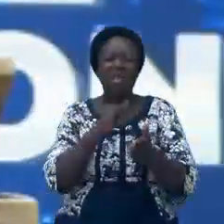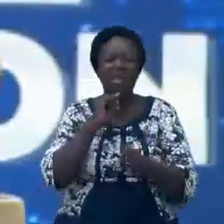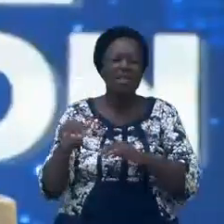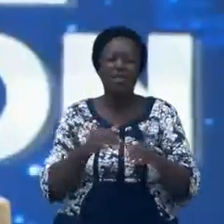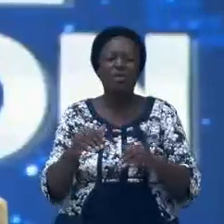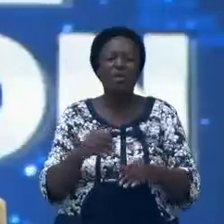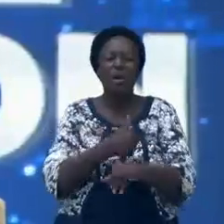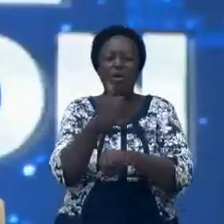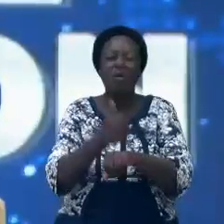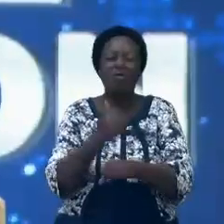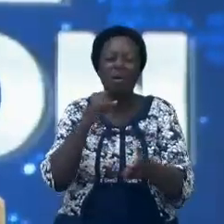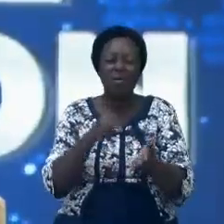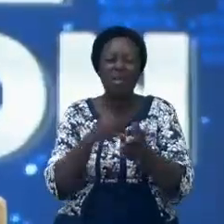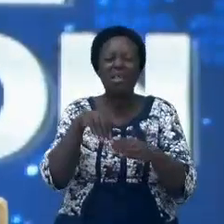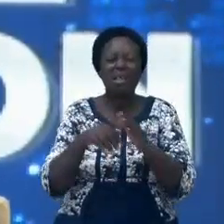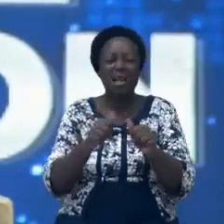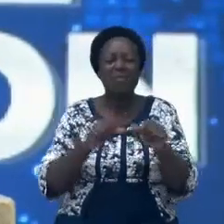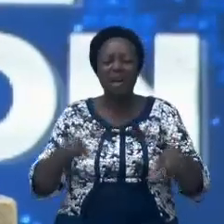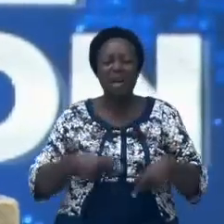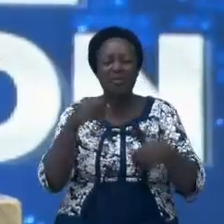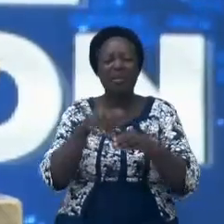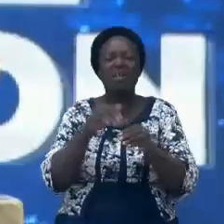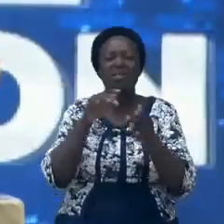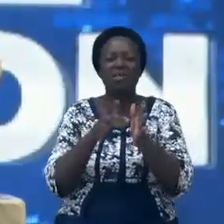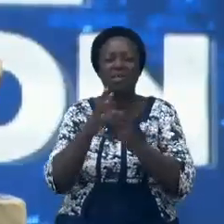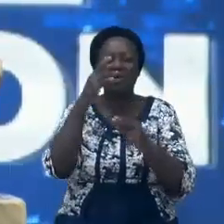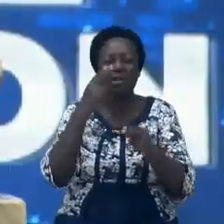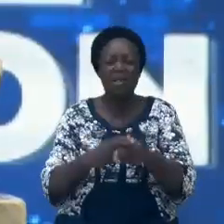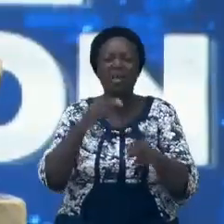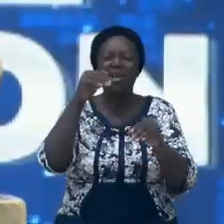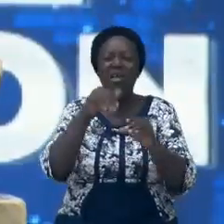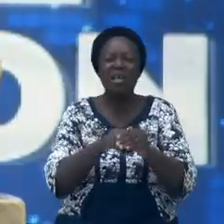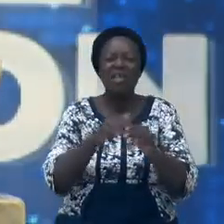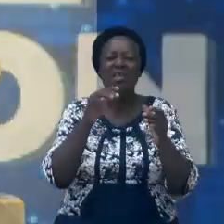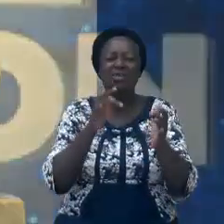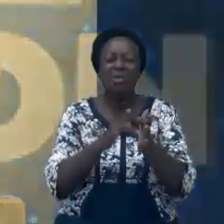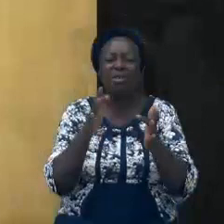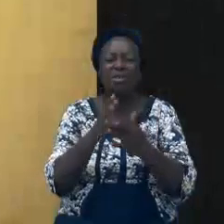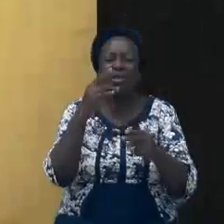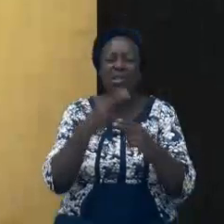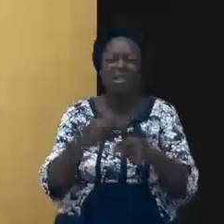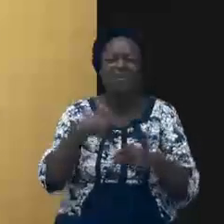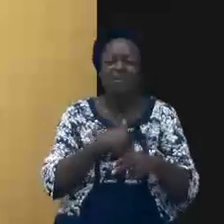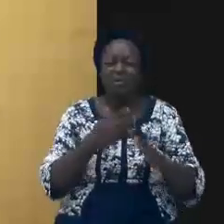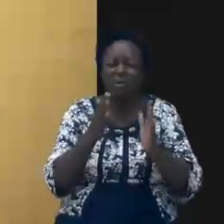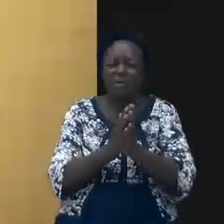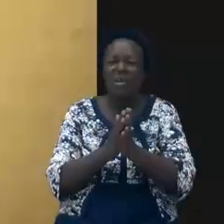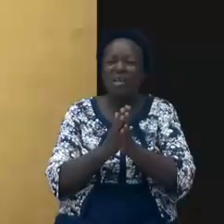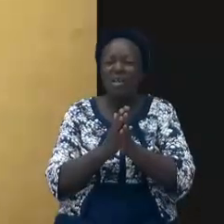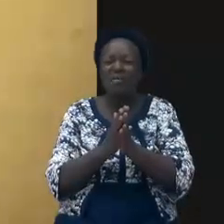done. We accept it is done. Confirm each and every life in Jesus' name.